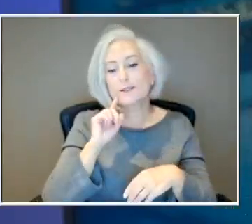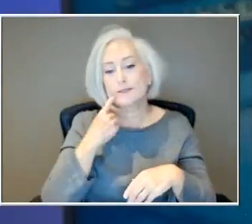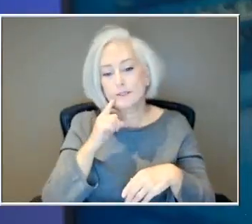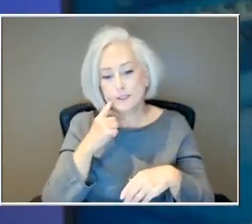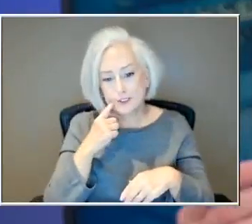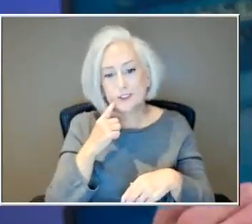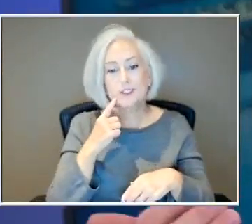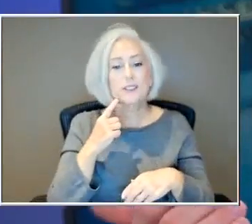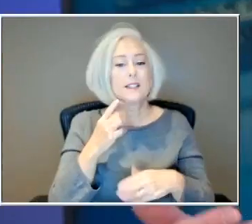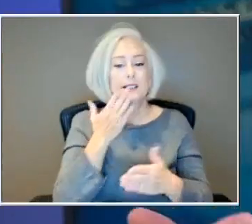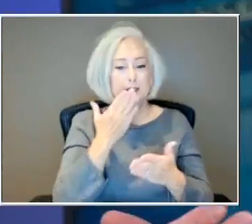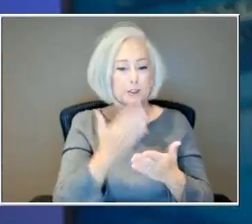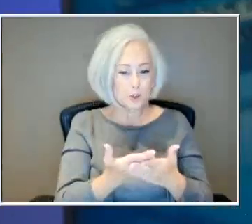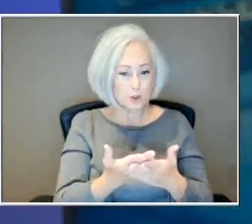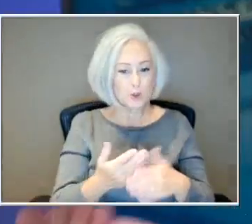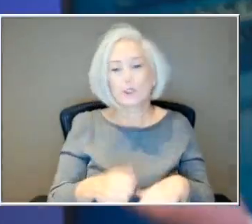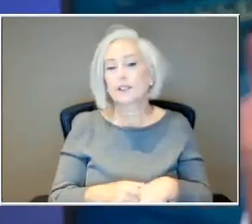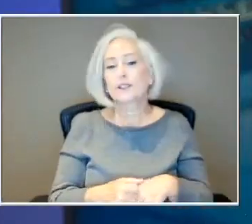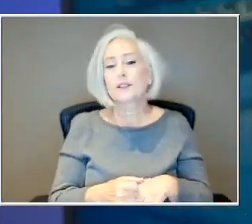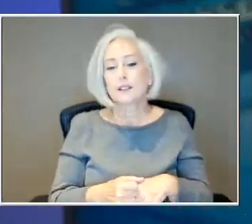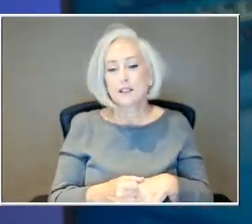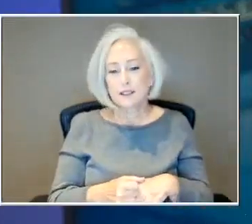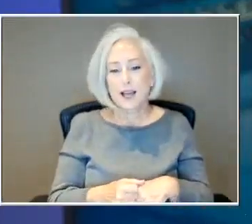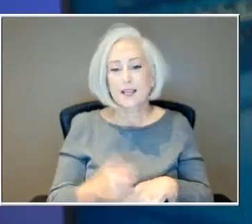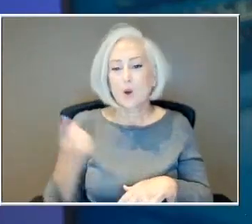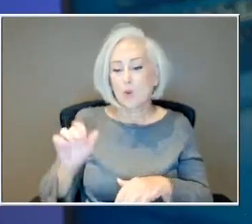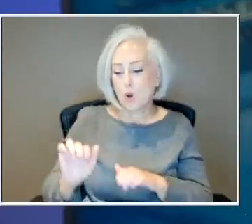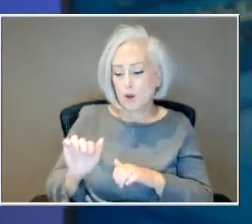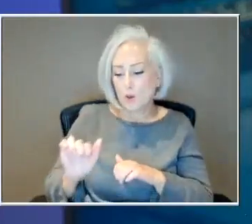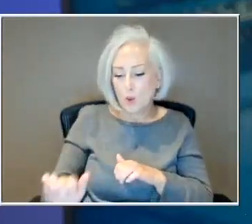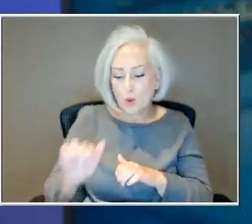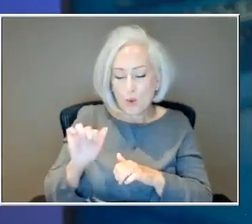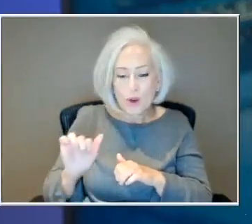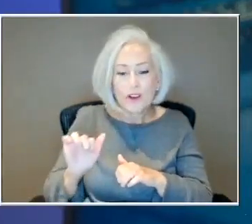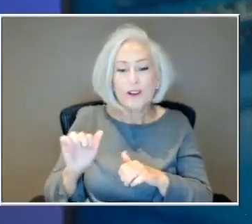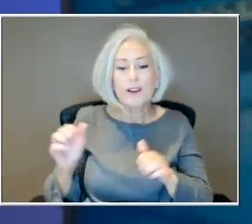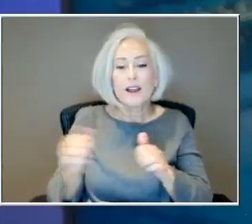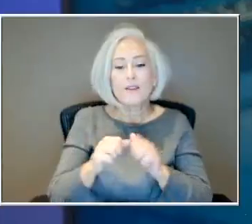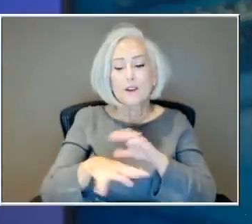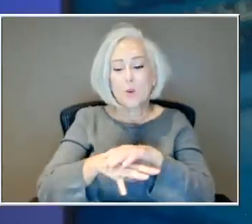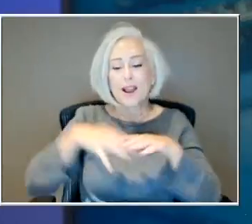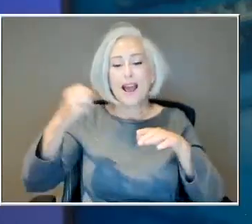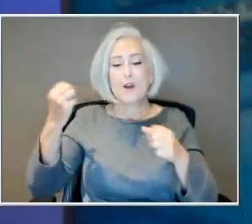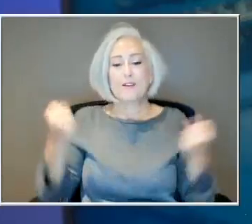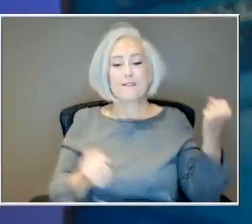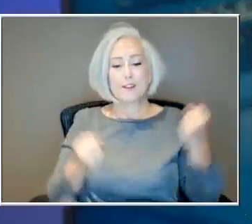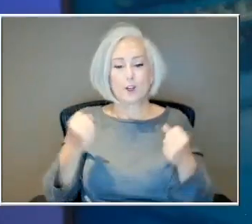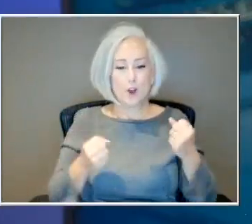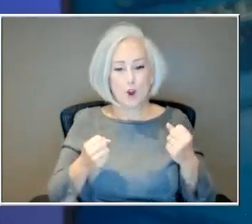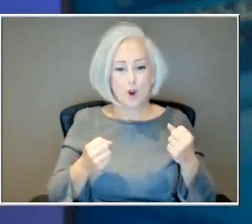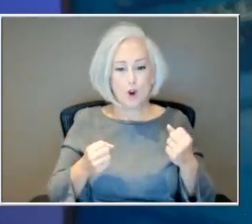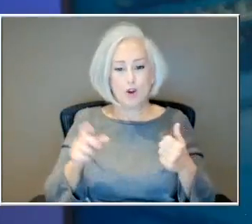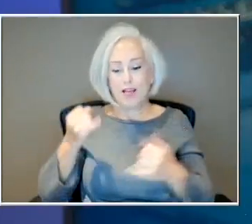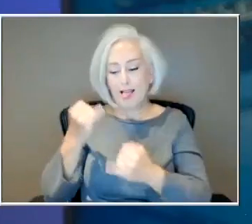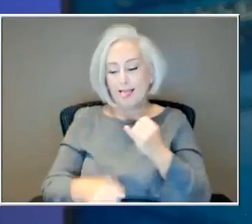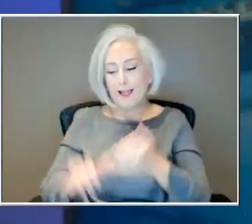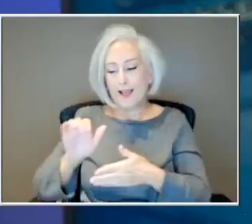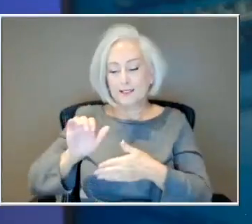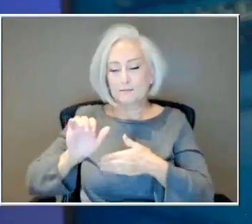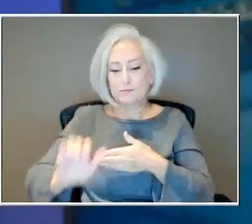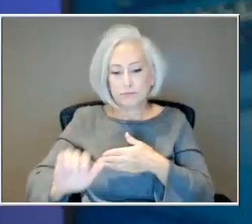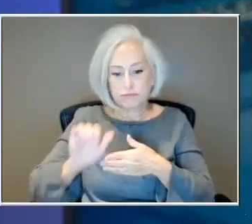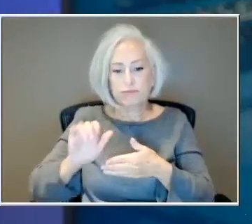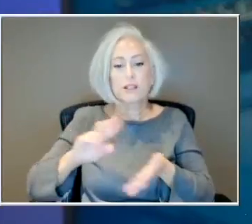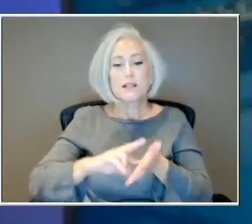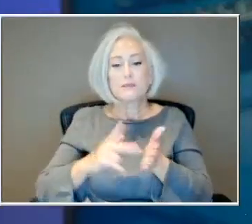the car, and then it's like a horn that goes off, everybody goes back to their car. So that way these kids are not running through the parking lot, because then the parking lots just suddenly